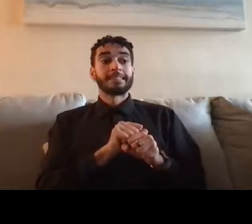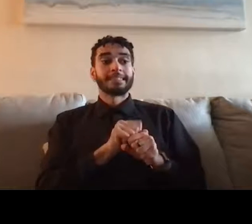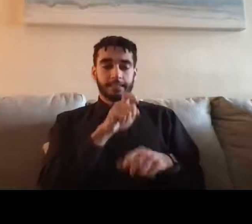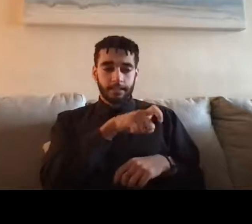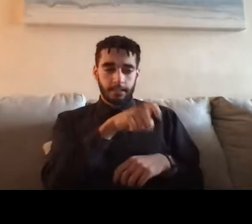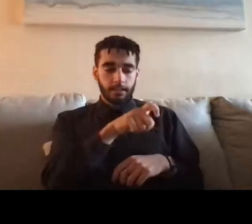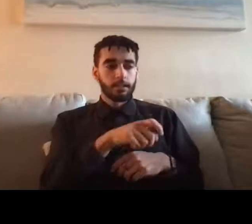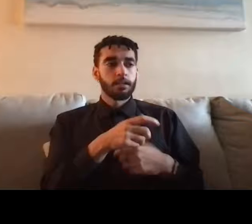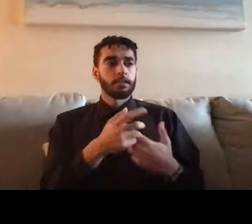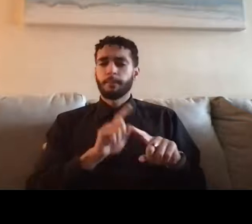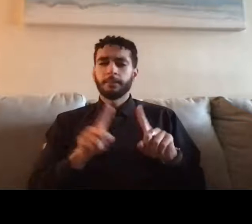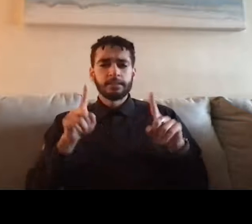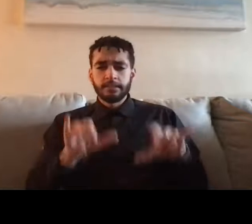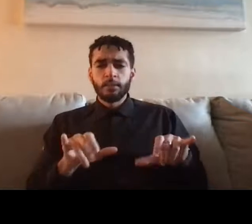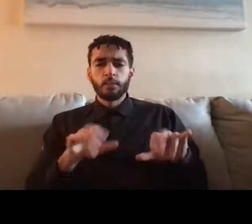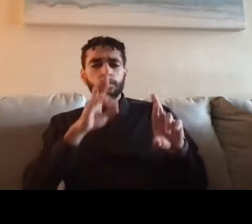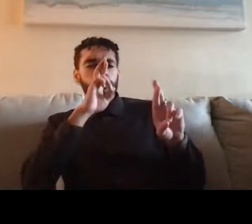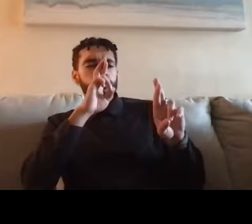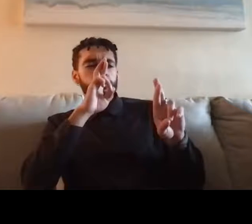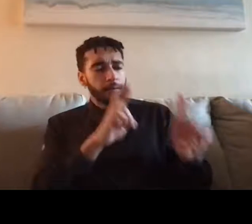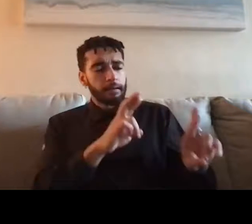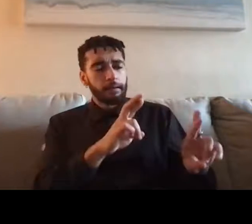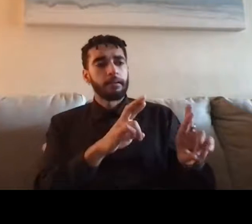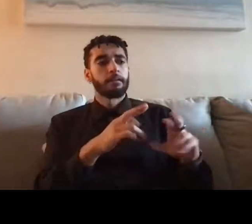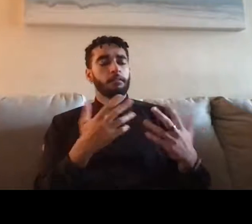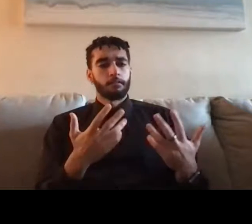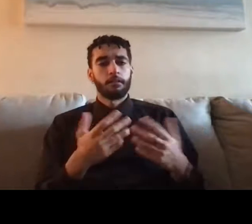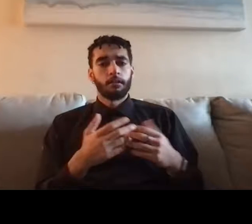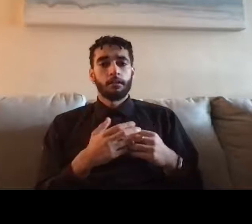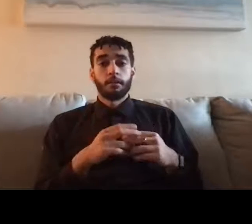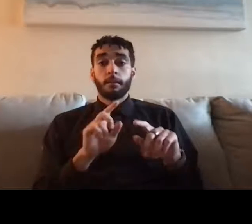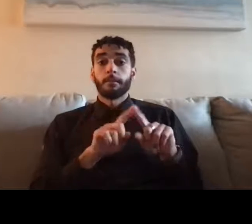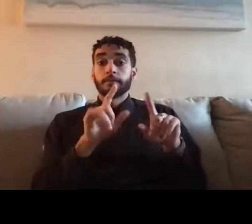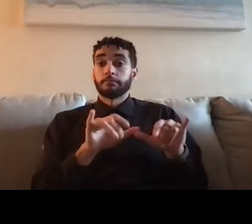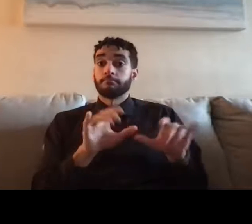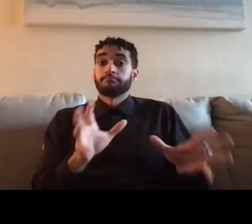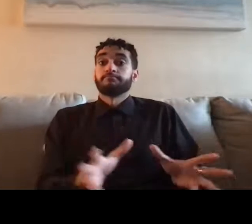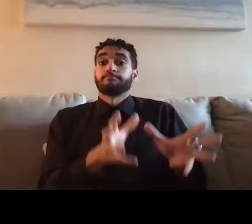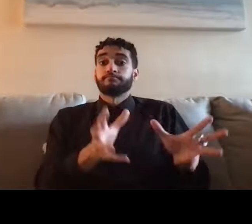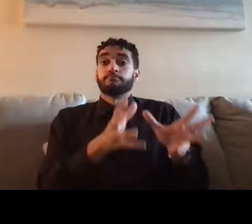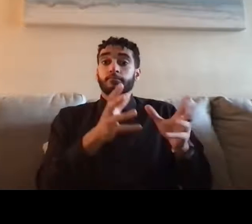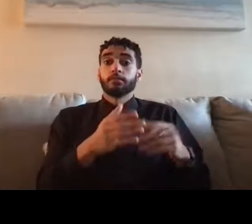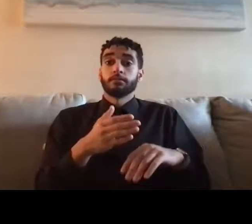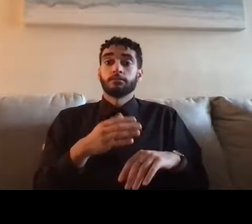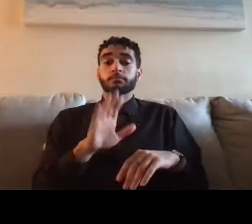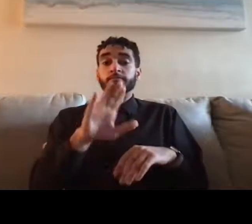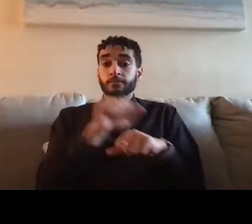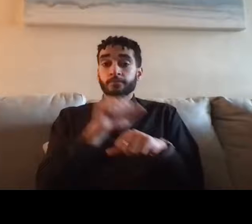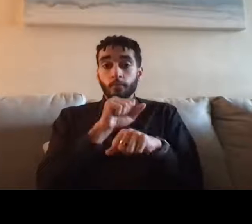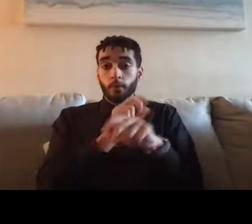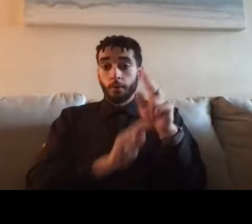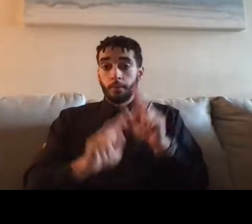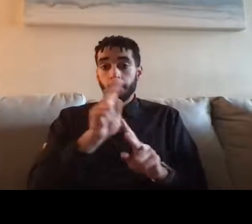and with equity, but also how do we make sure we maintain and build up a skilled workforce that is valued and